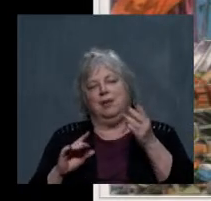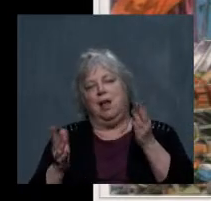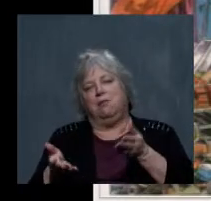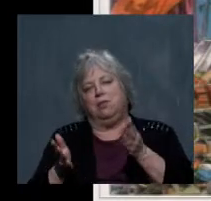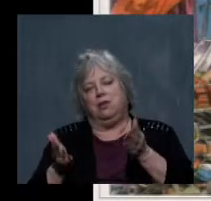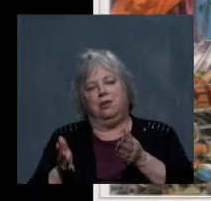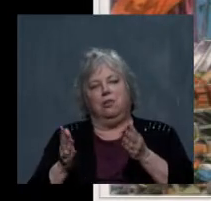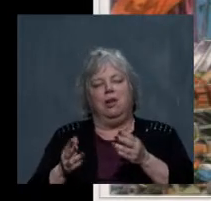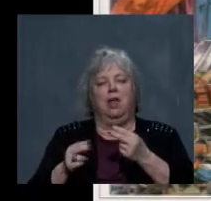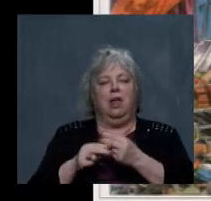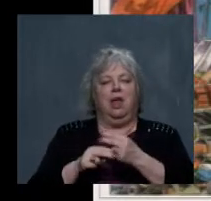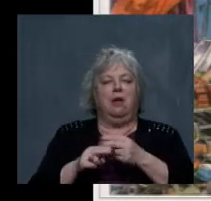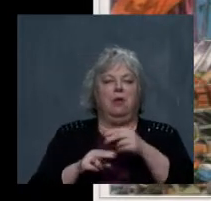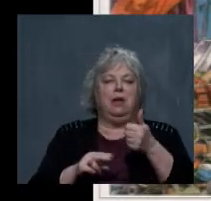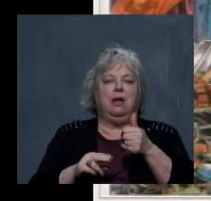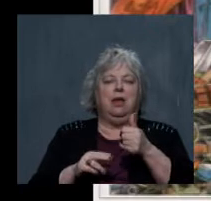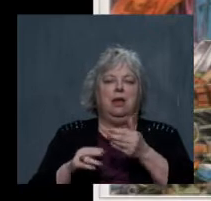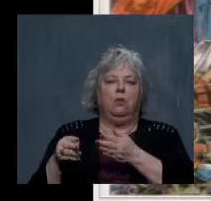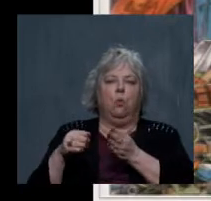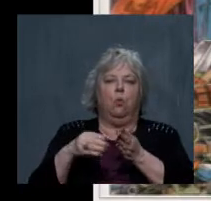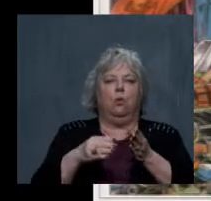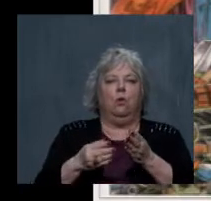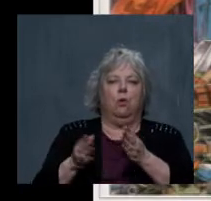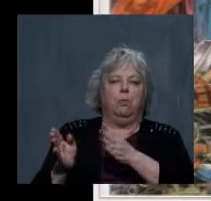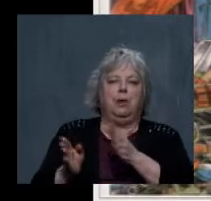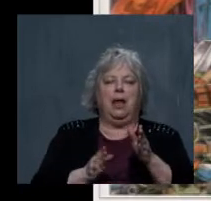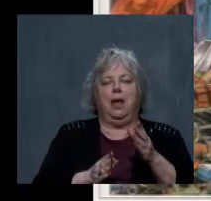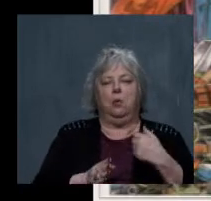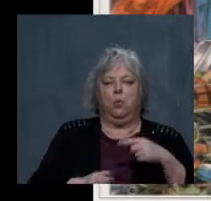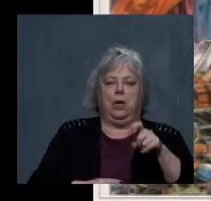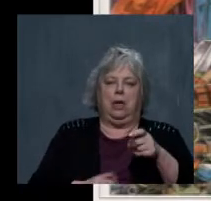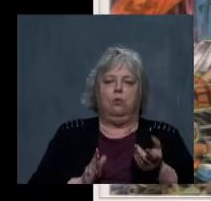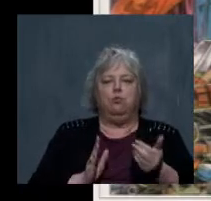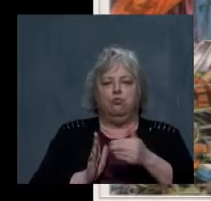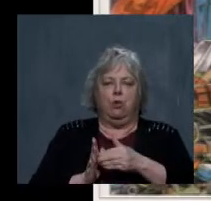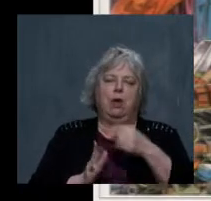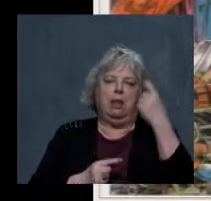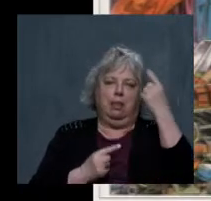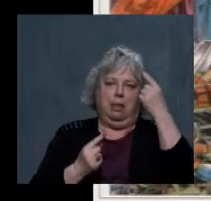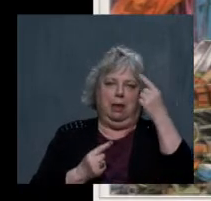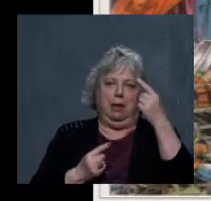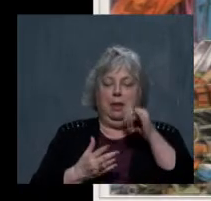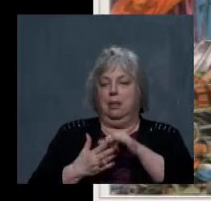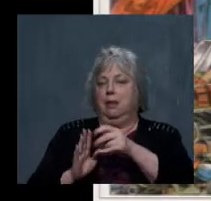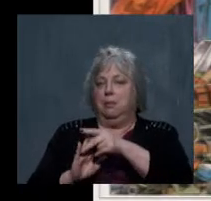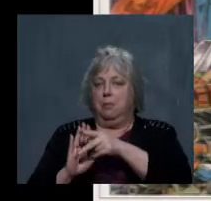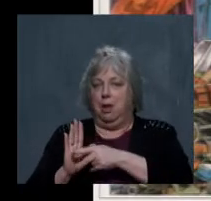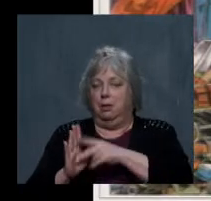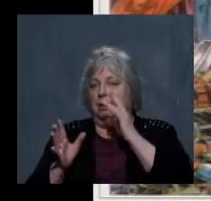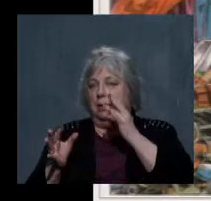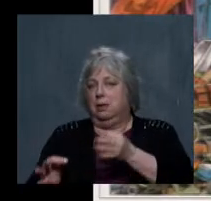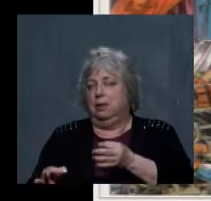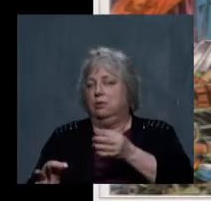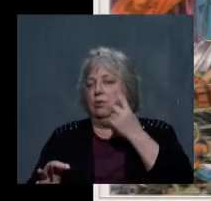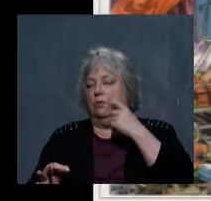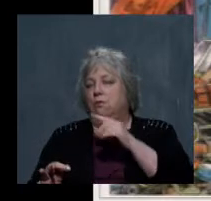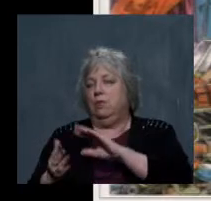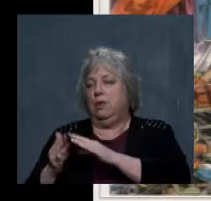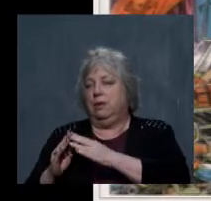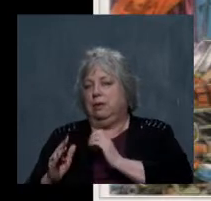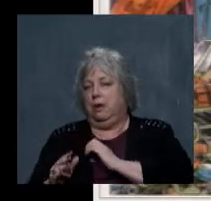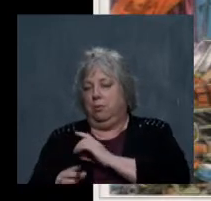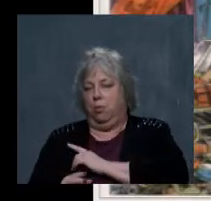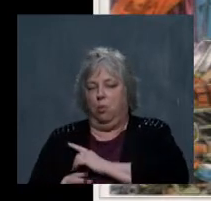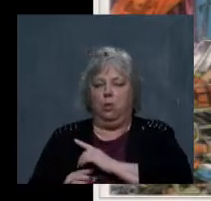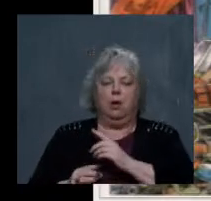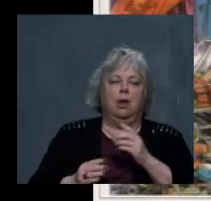10 corridor plan is something I think we need to rethink. That's a policy decision for the city board. The land uses, the